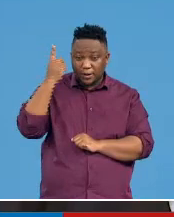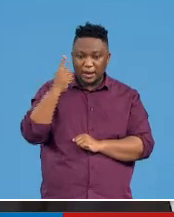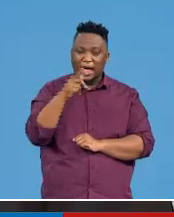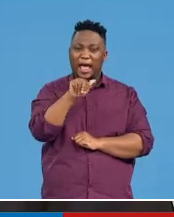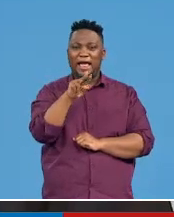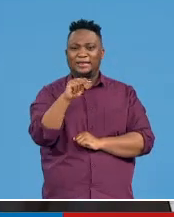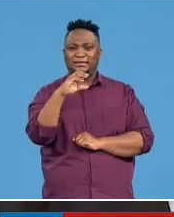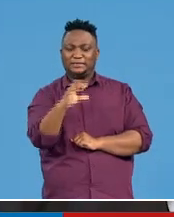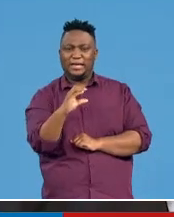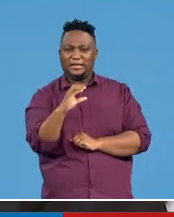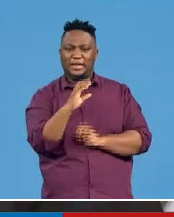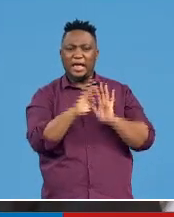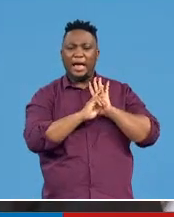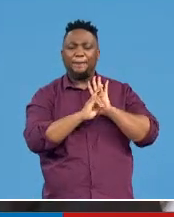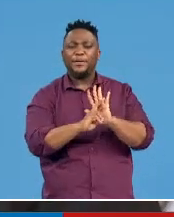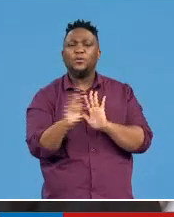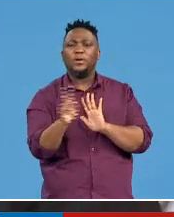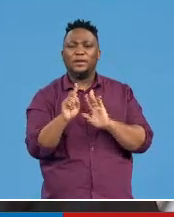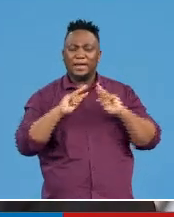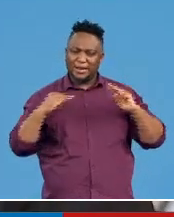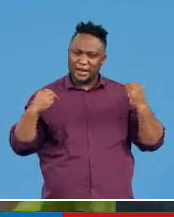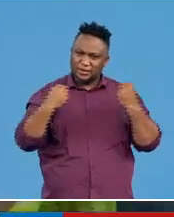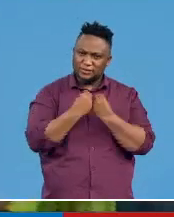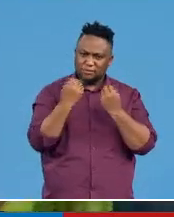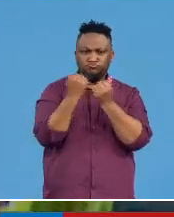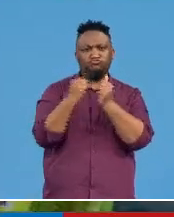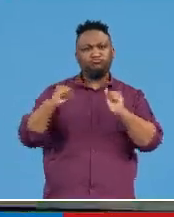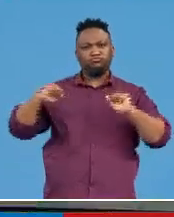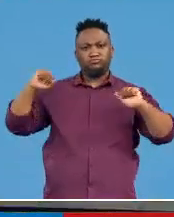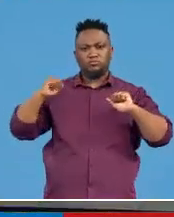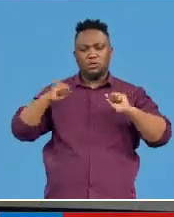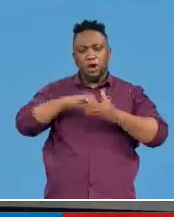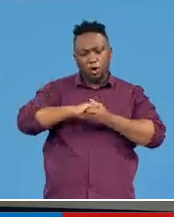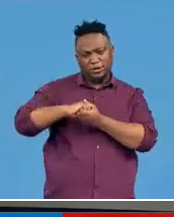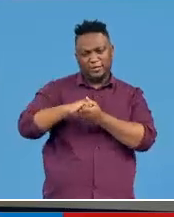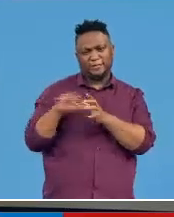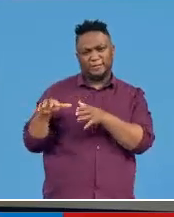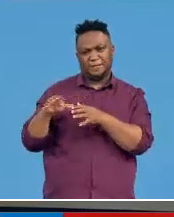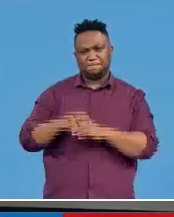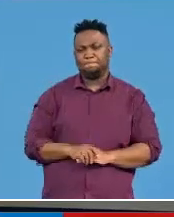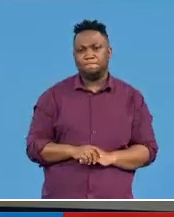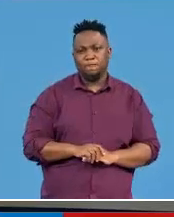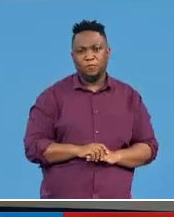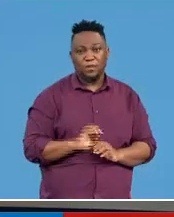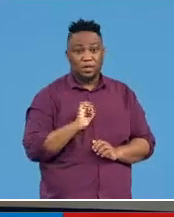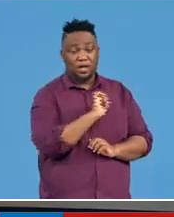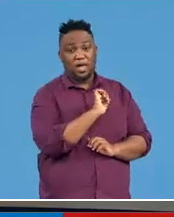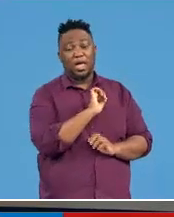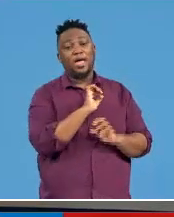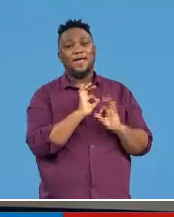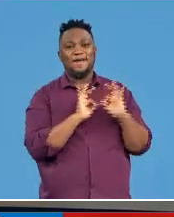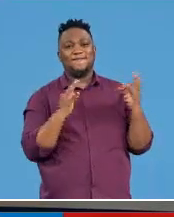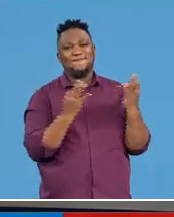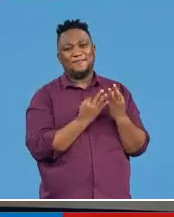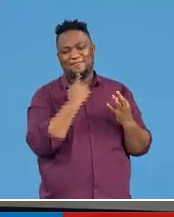ANC as a national democratic organization. Jessie Duarte's family say they'll always remember